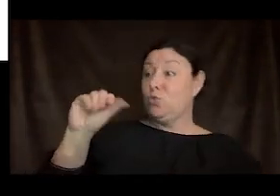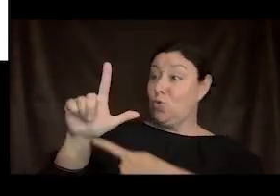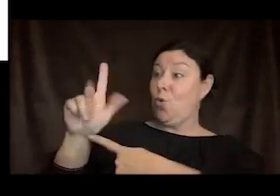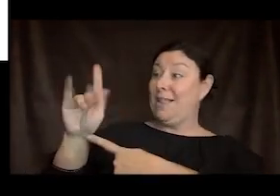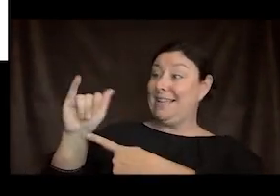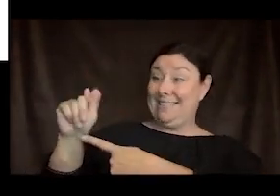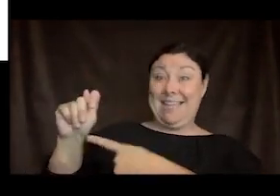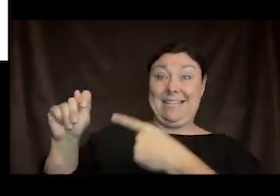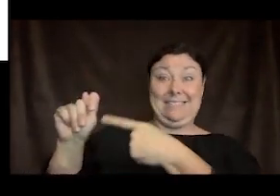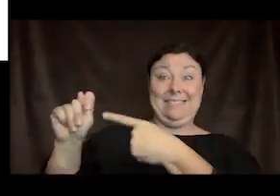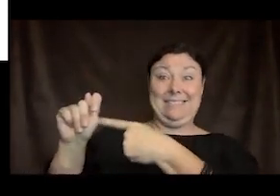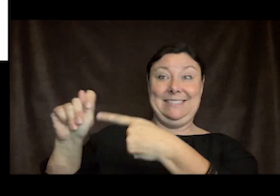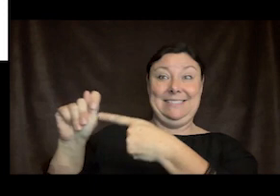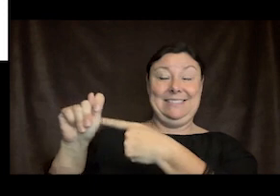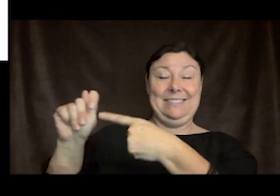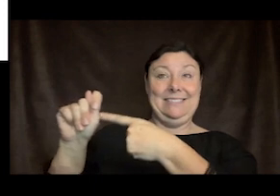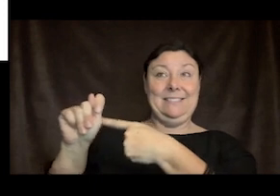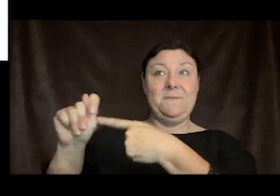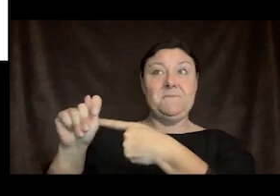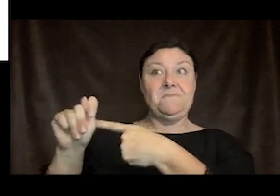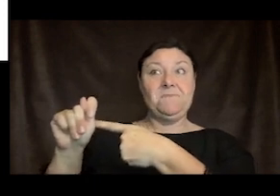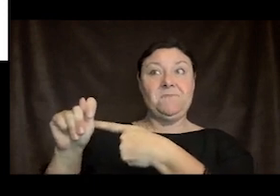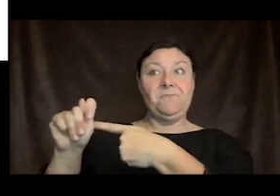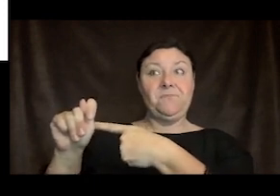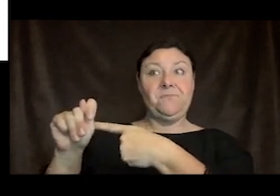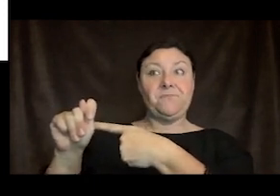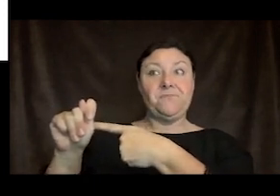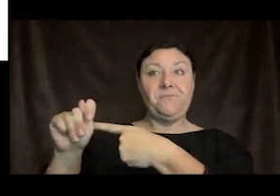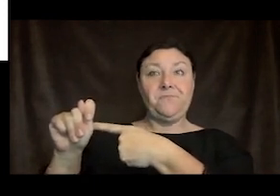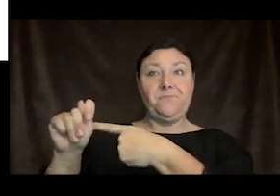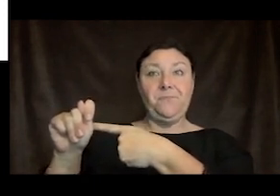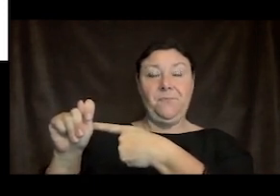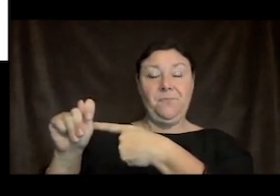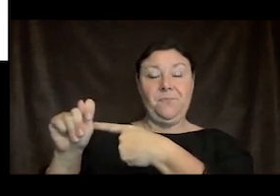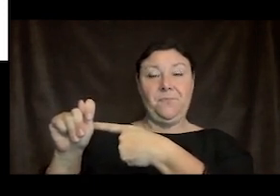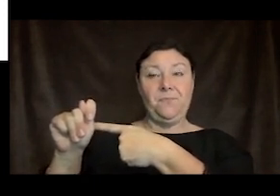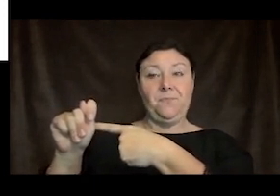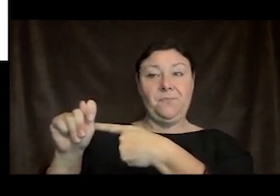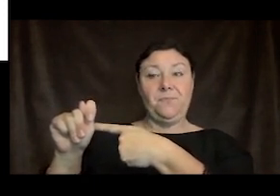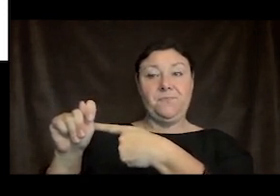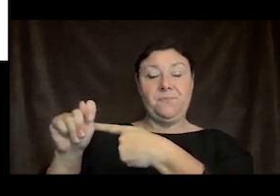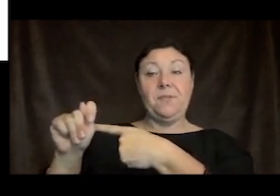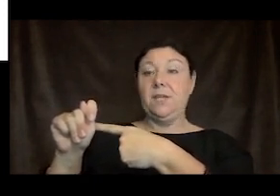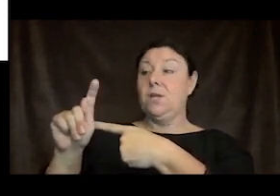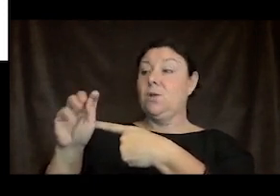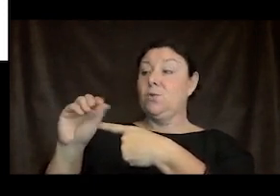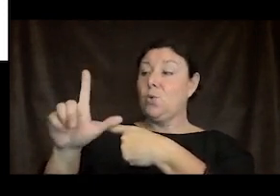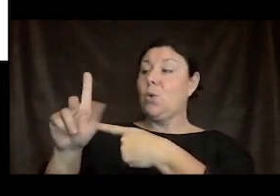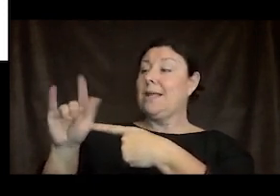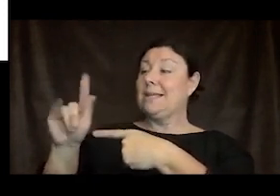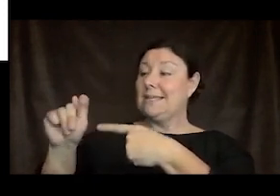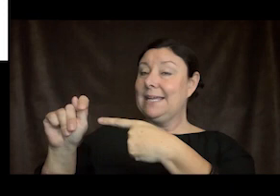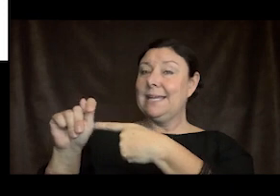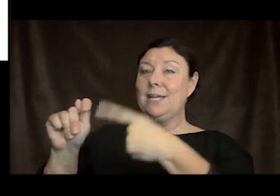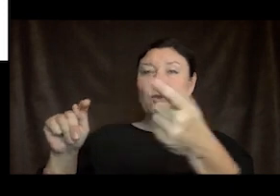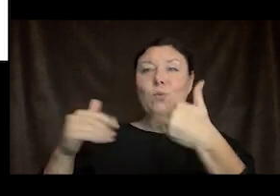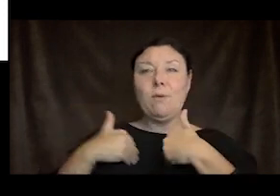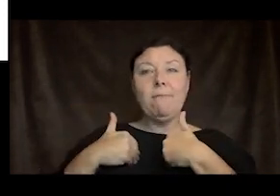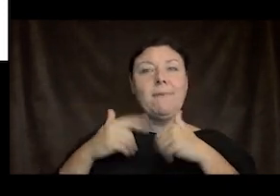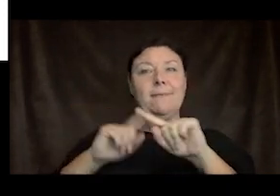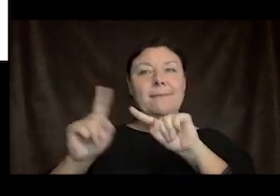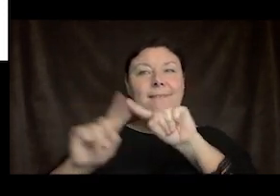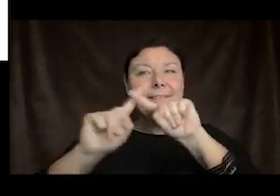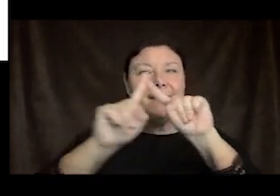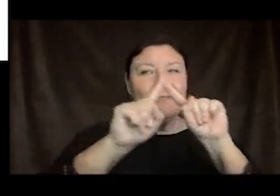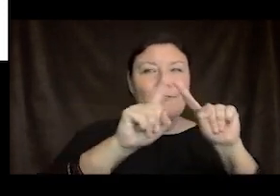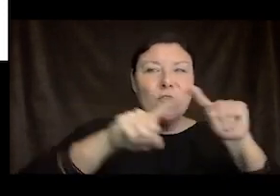why I love the topic, the title of the talk, was because in a toolkit, you have all